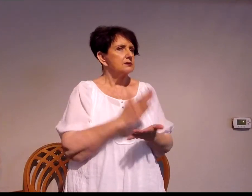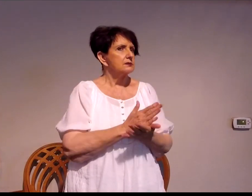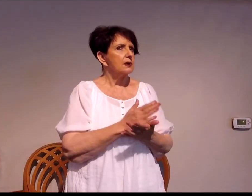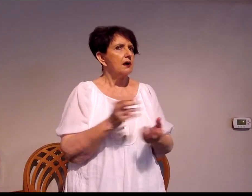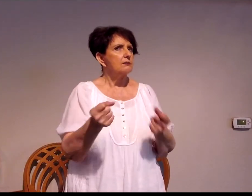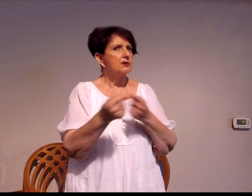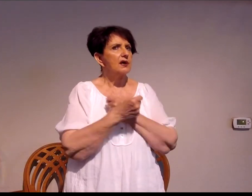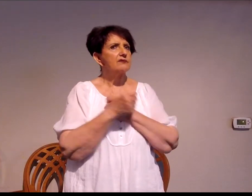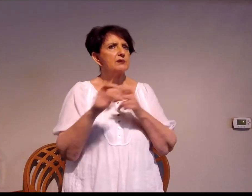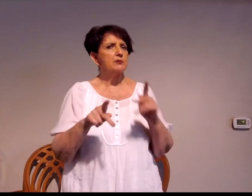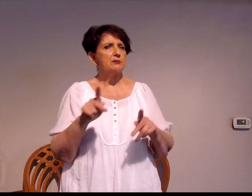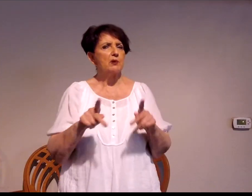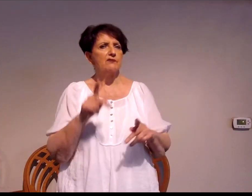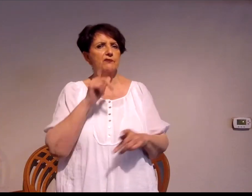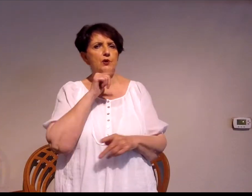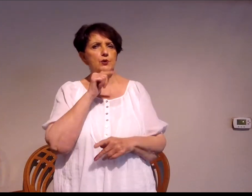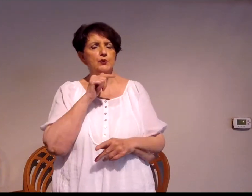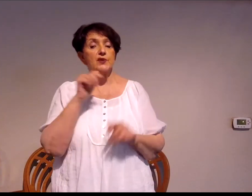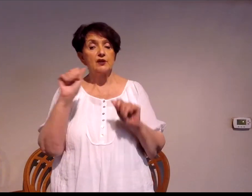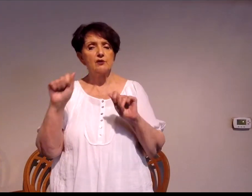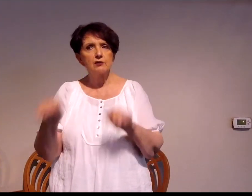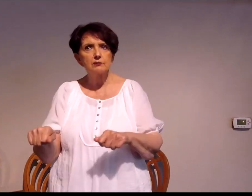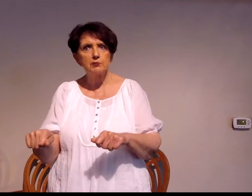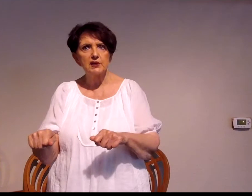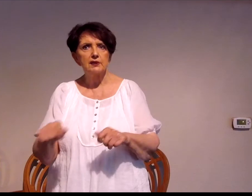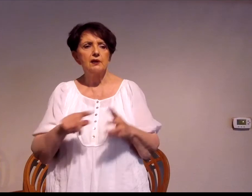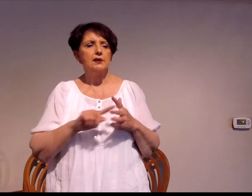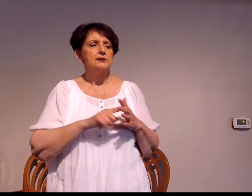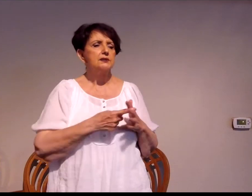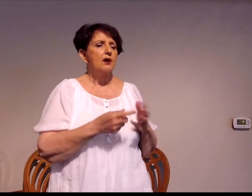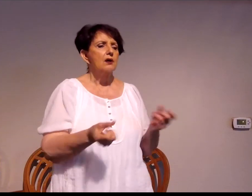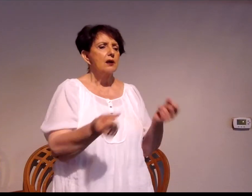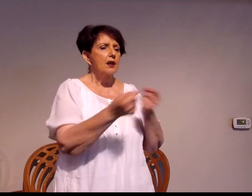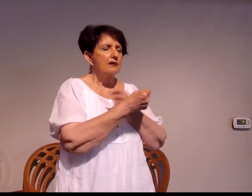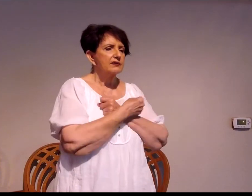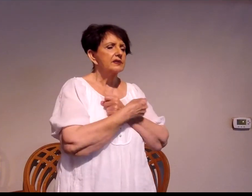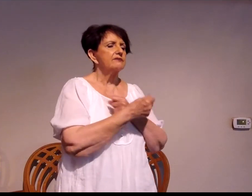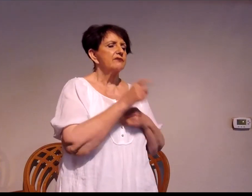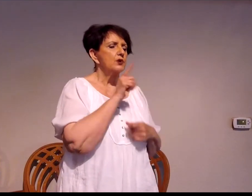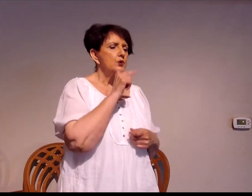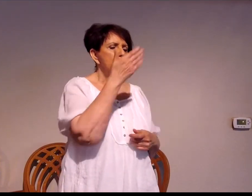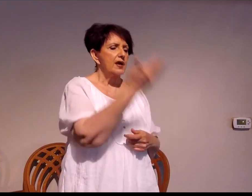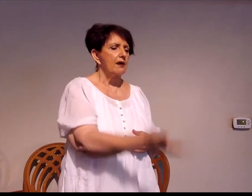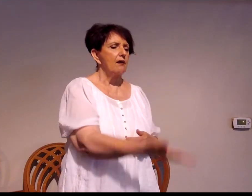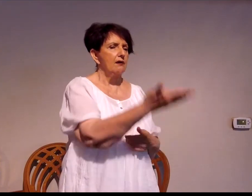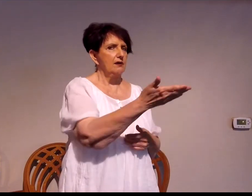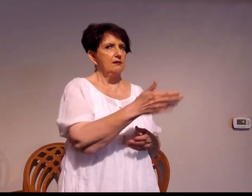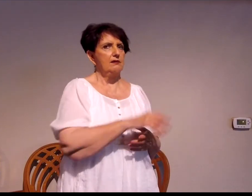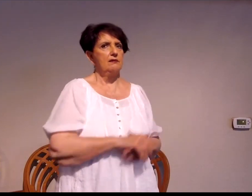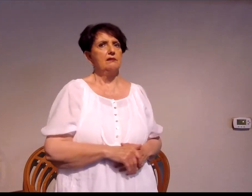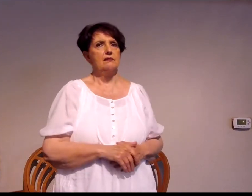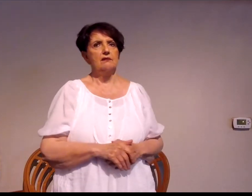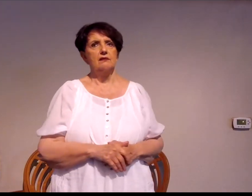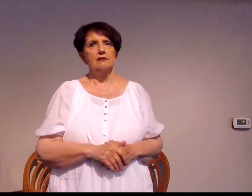could be and start loving them for who they are.